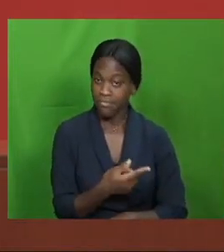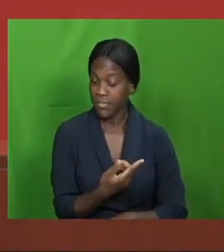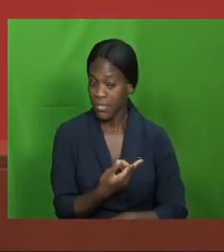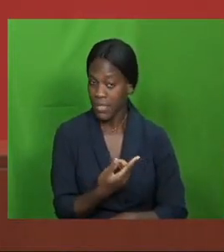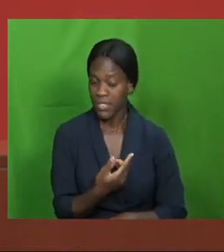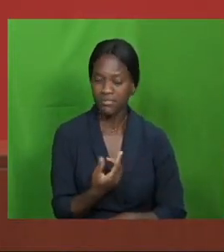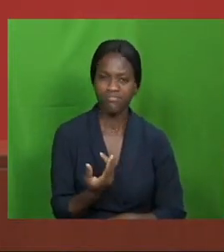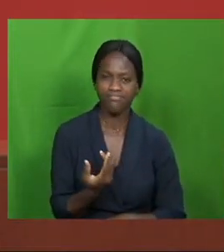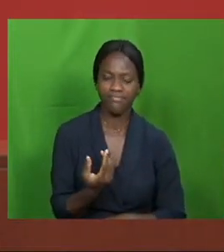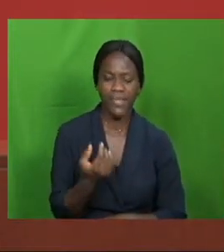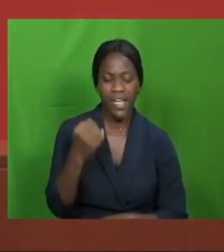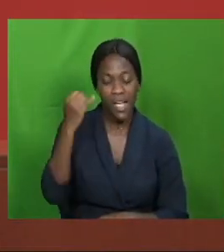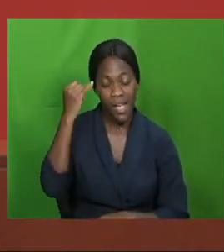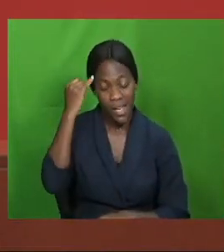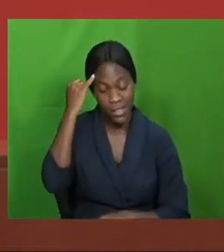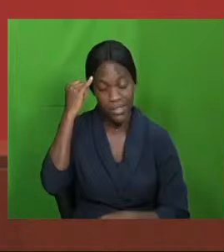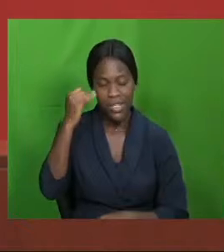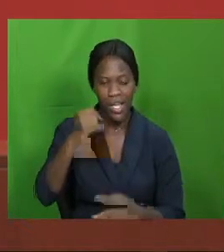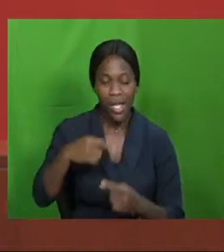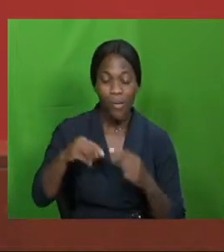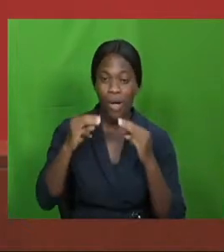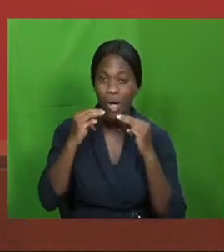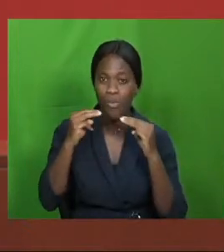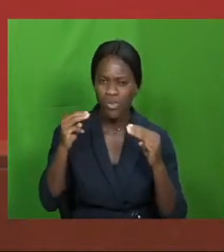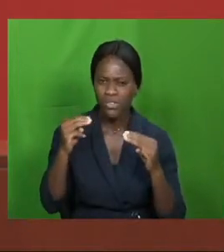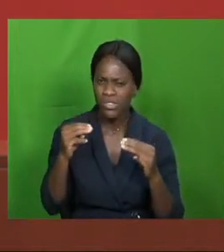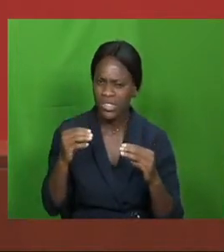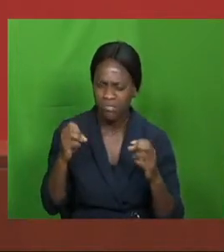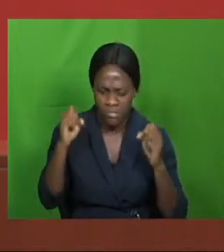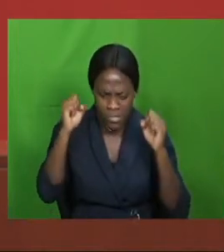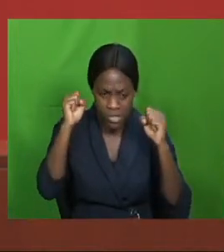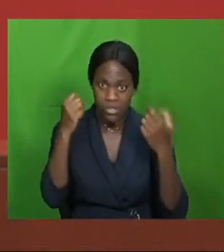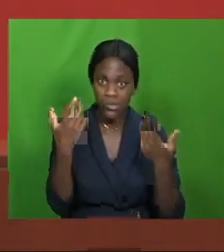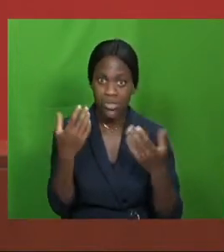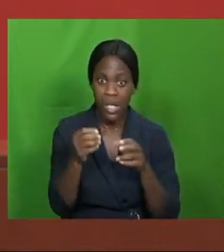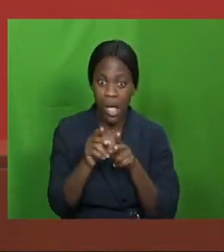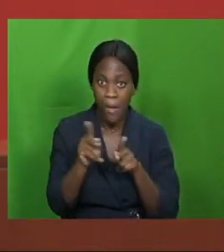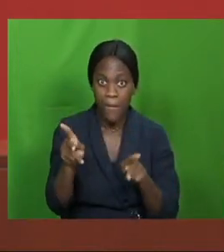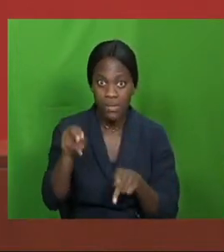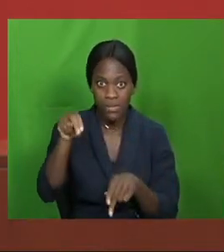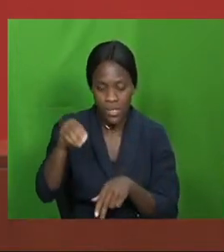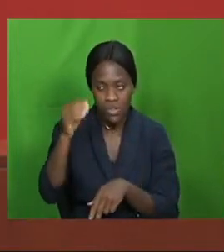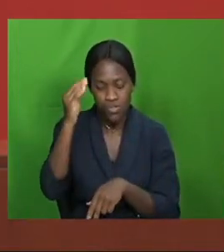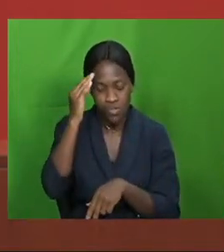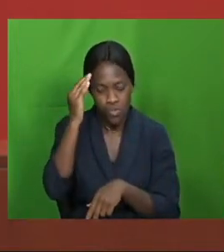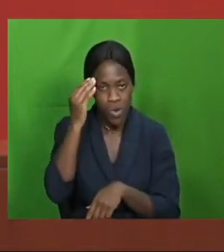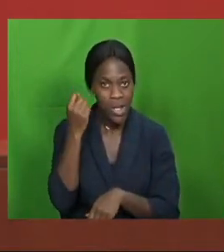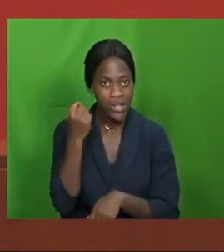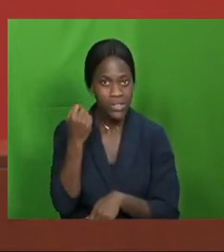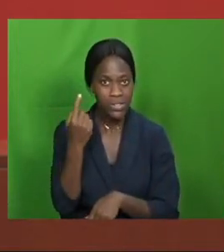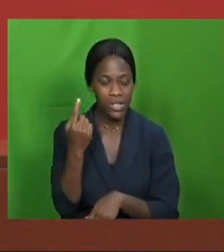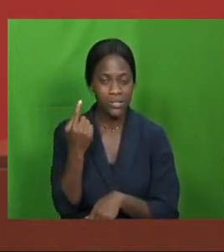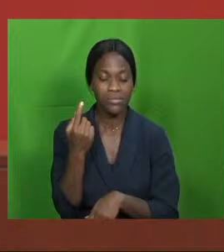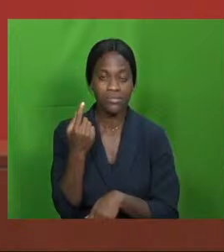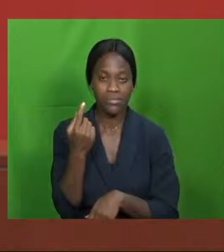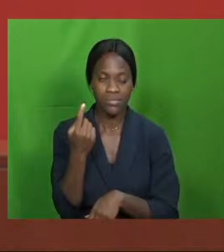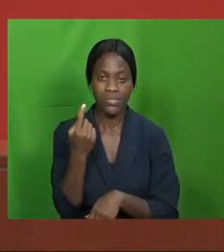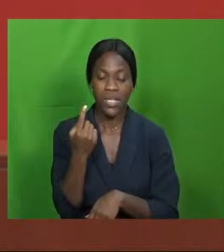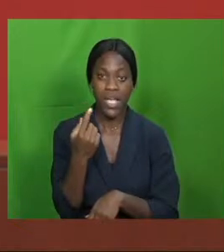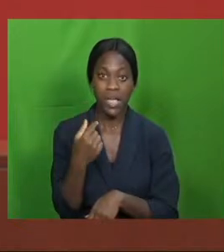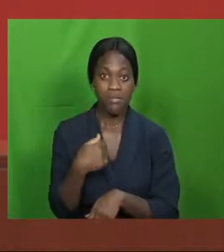motion are critical. They are very critical issues of public interest, and I deem it my sacred constitutional